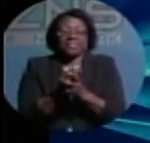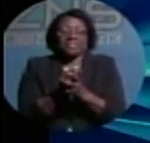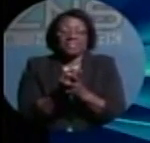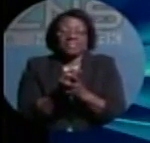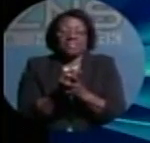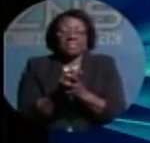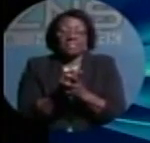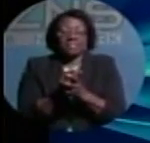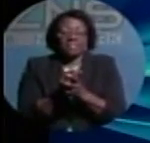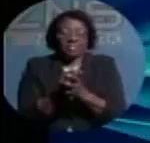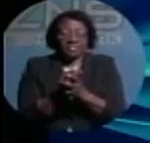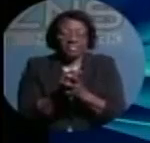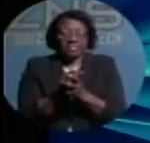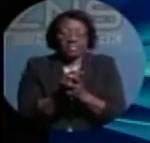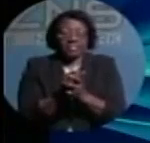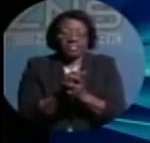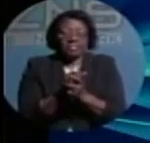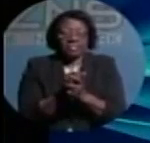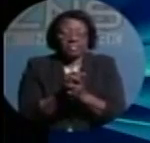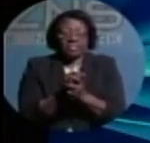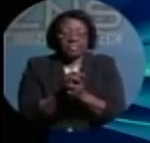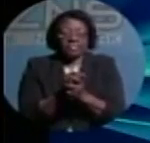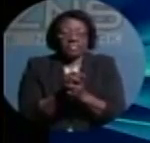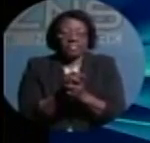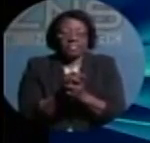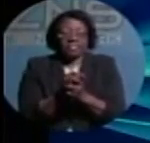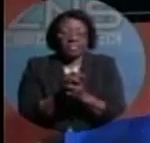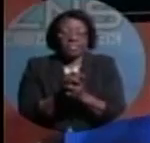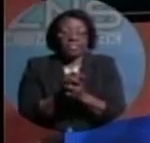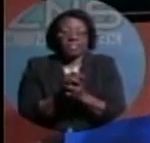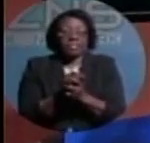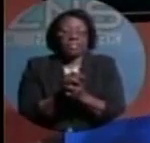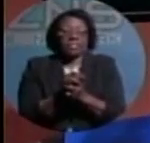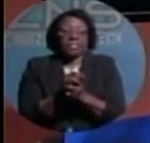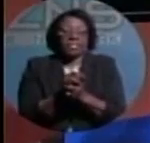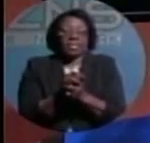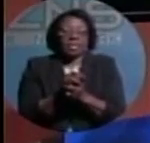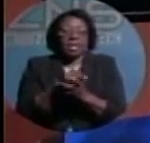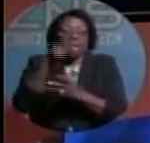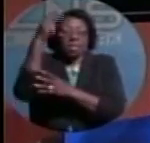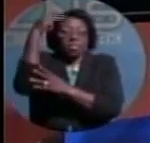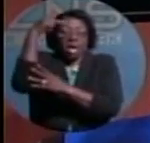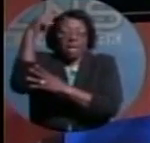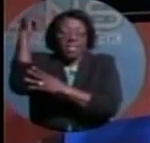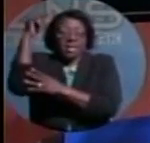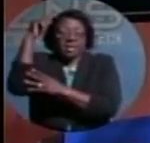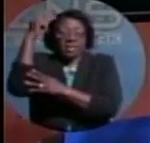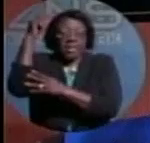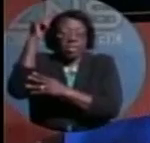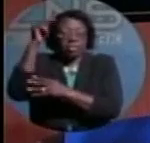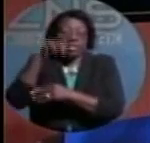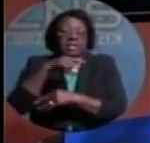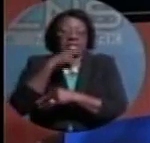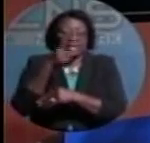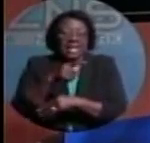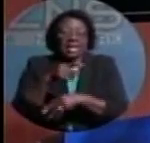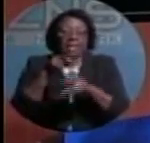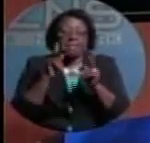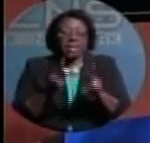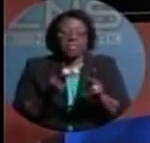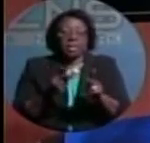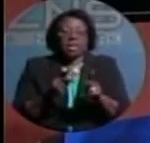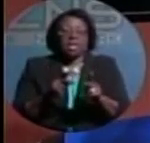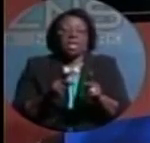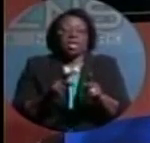In Exuma, reporting for the ZNS News Network, I'm Julian Gibson. Well, Prime Minister Perry Christie is advising members of the public to